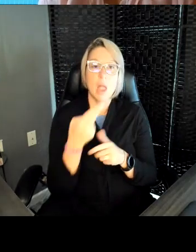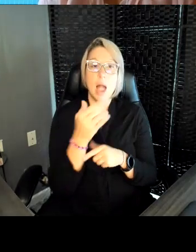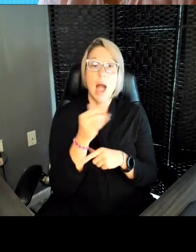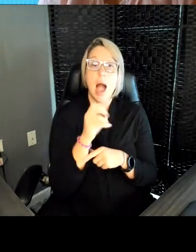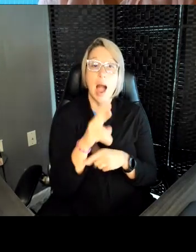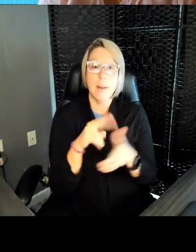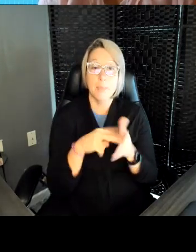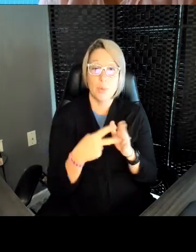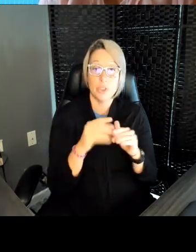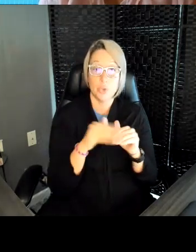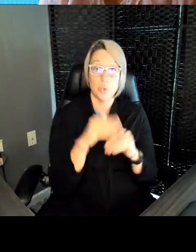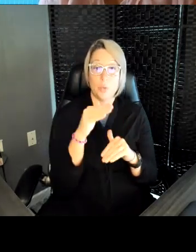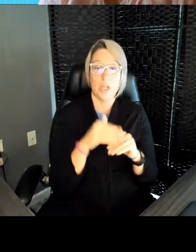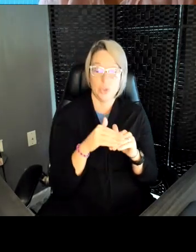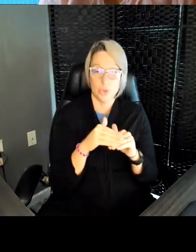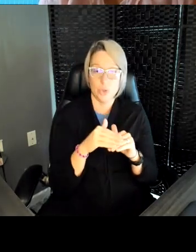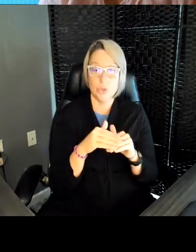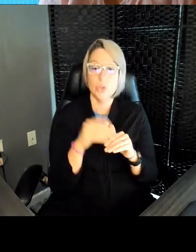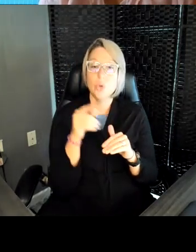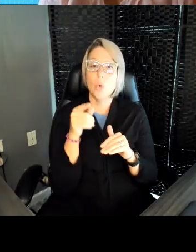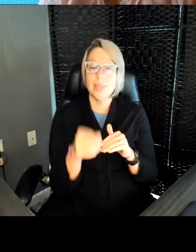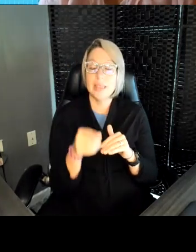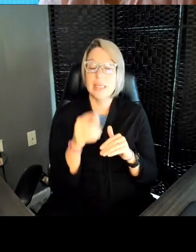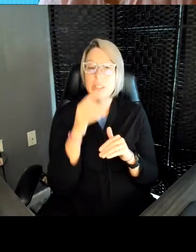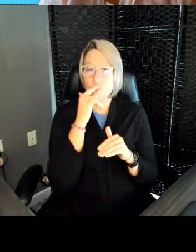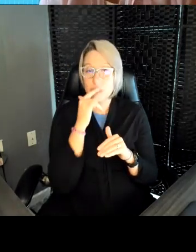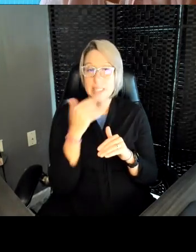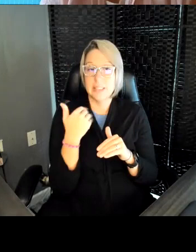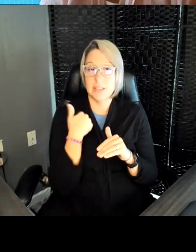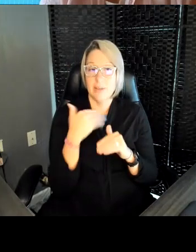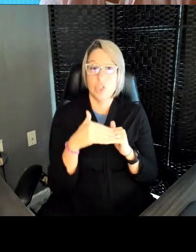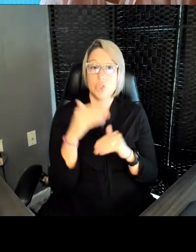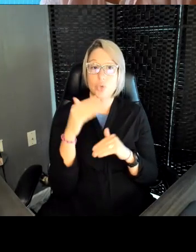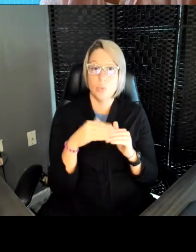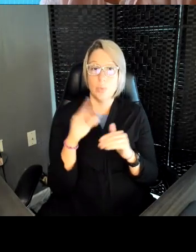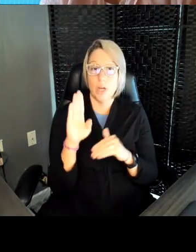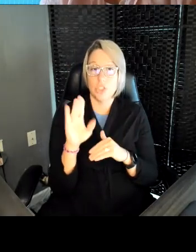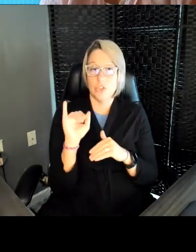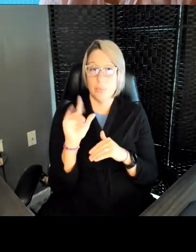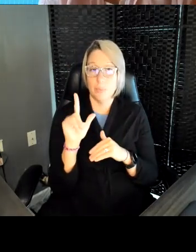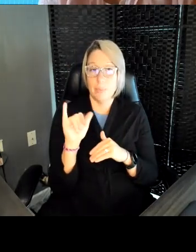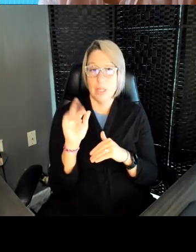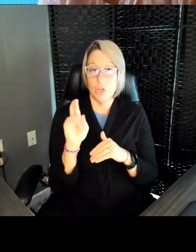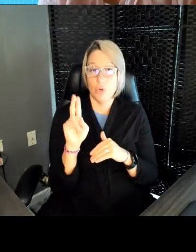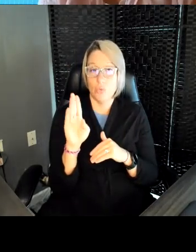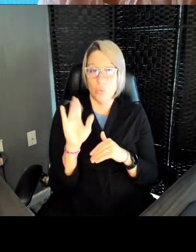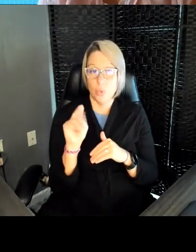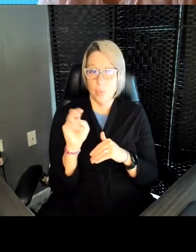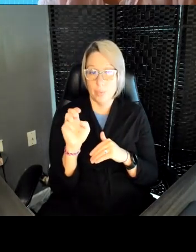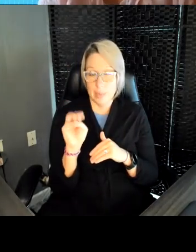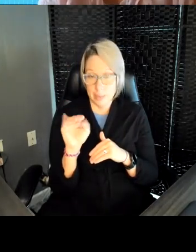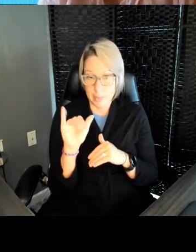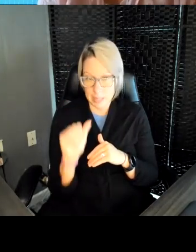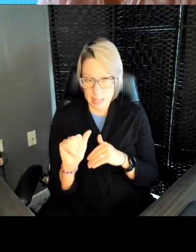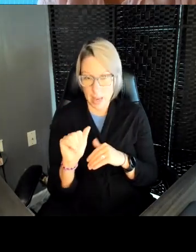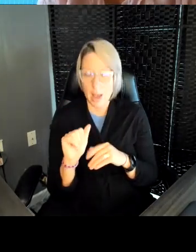much. So these are kids who have too much of their bilirubin. I think I'm saying that wrong. But the